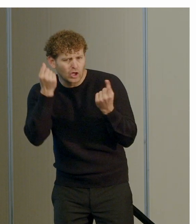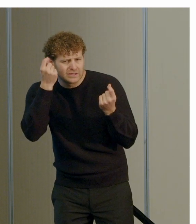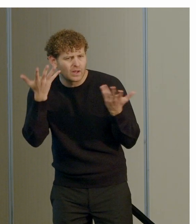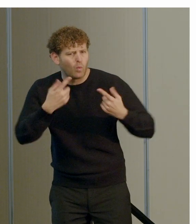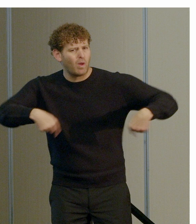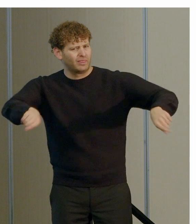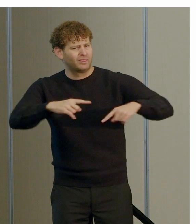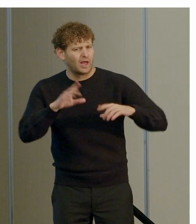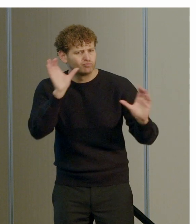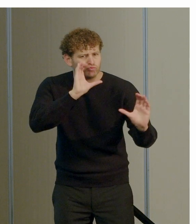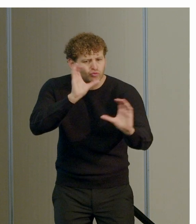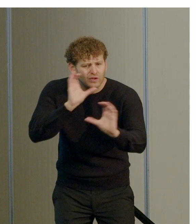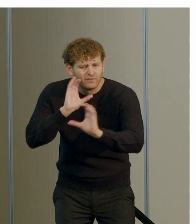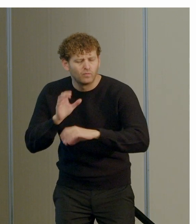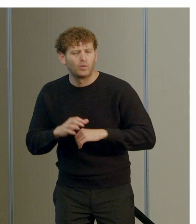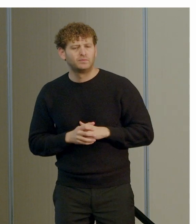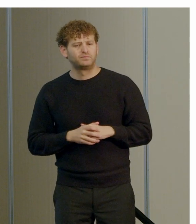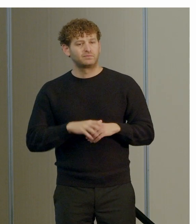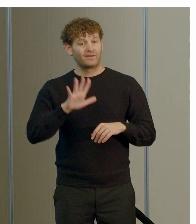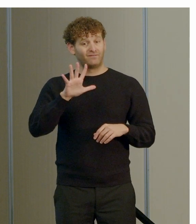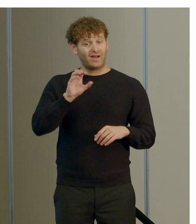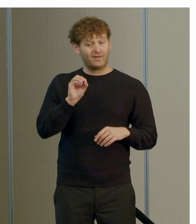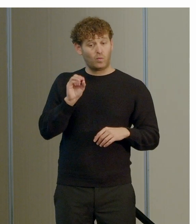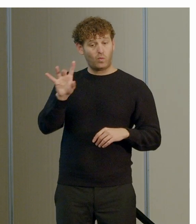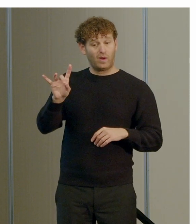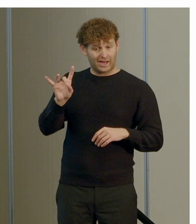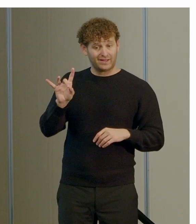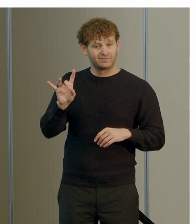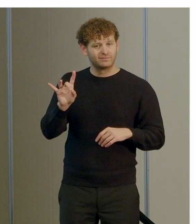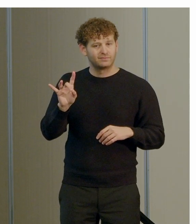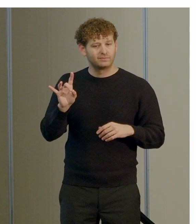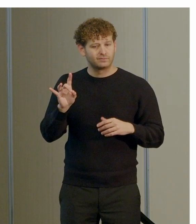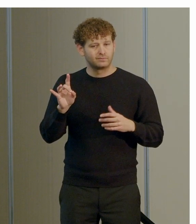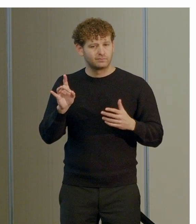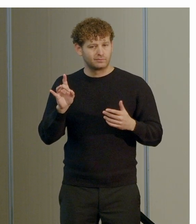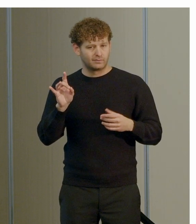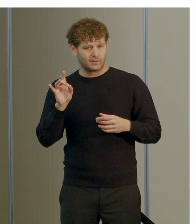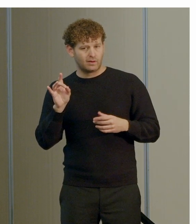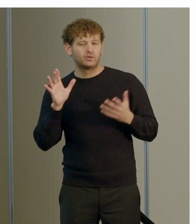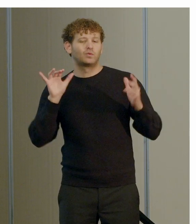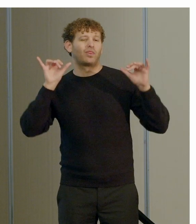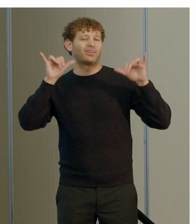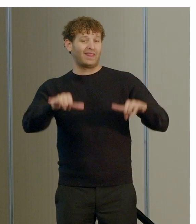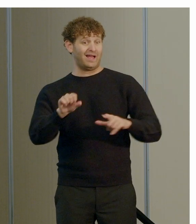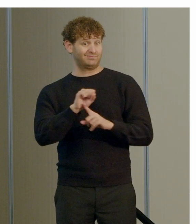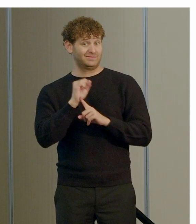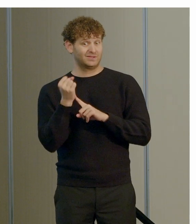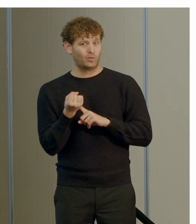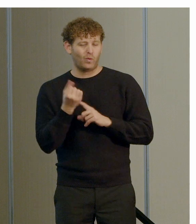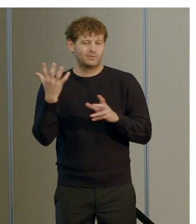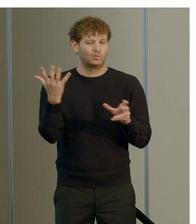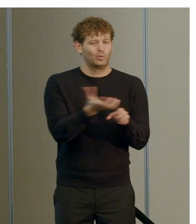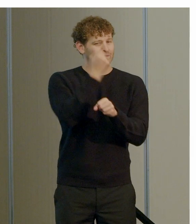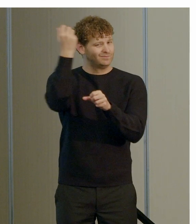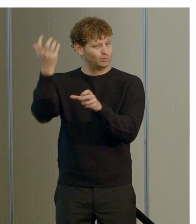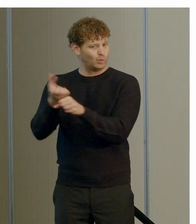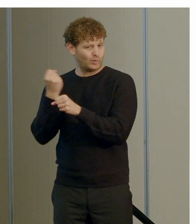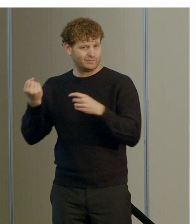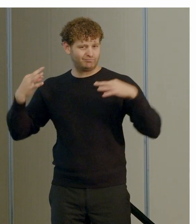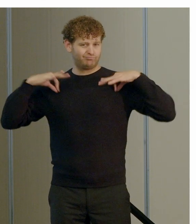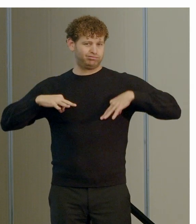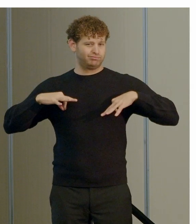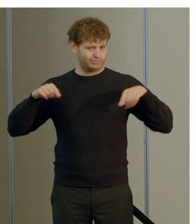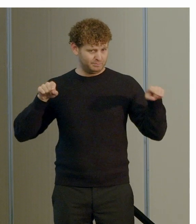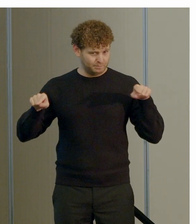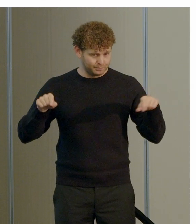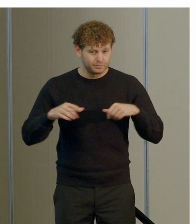win-win situation because I've still not met a company that wants to sell to less people. Wait, my standards,